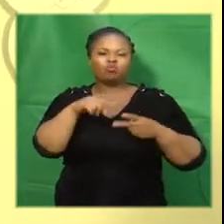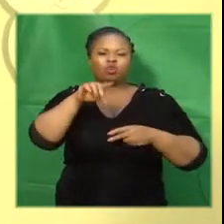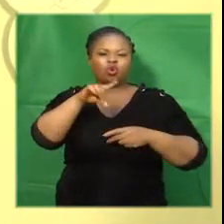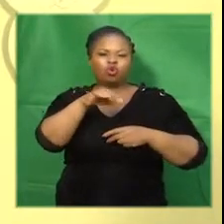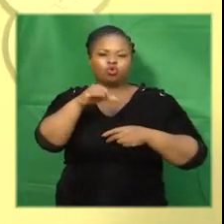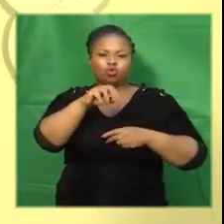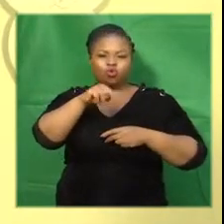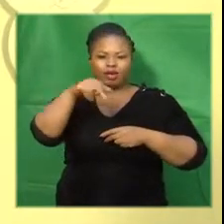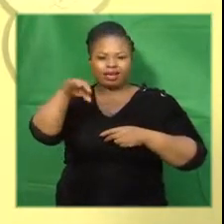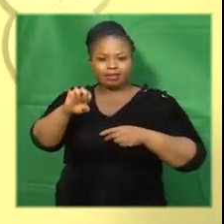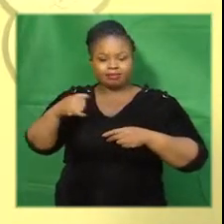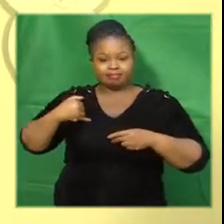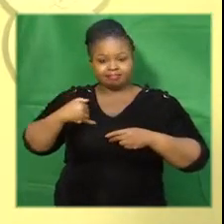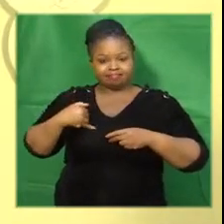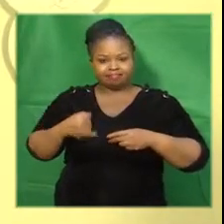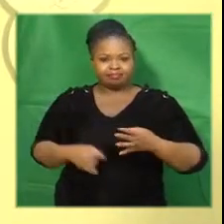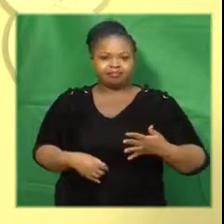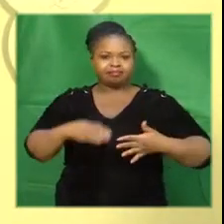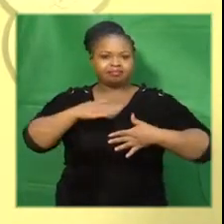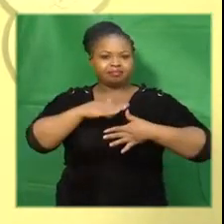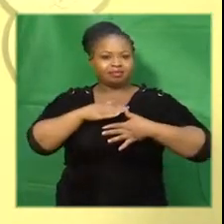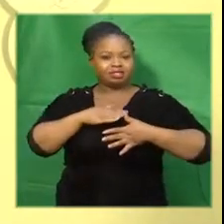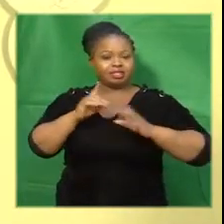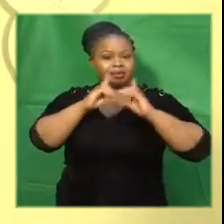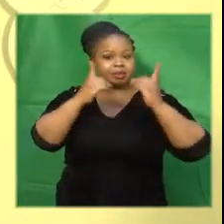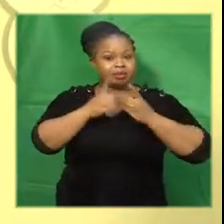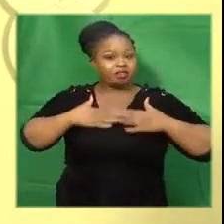Health, Mr. Joe Pahla,